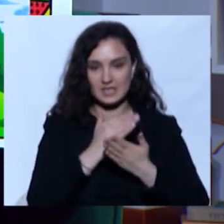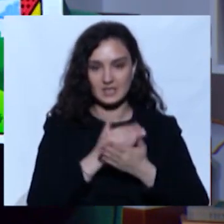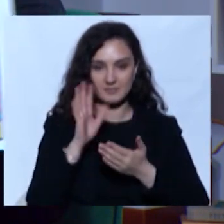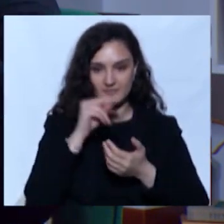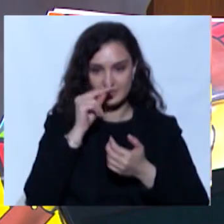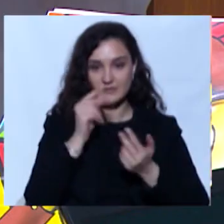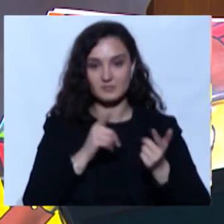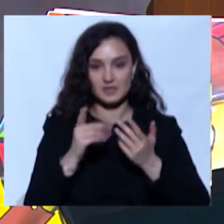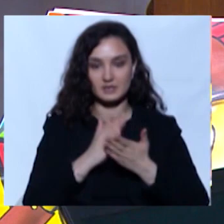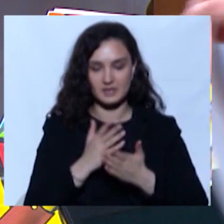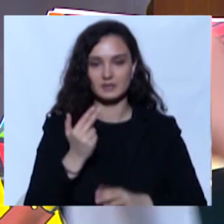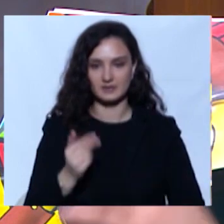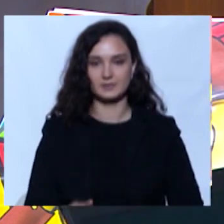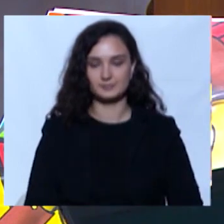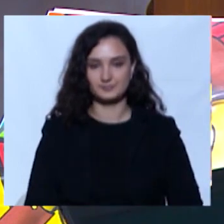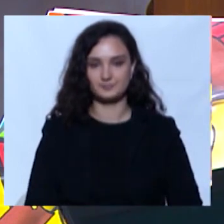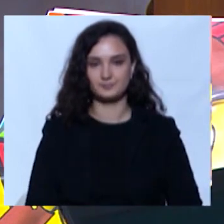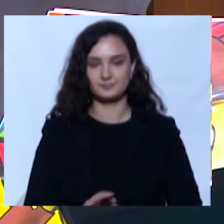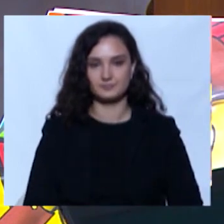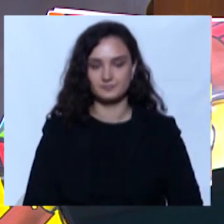ready? Okay.